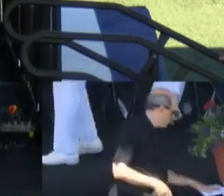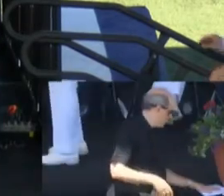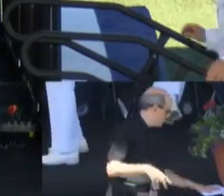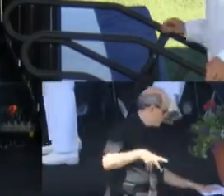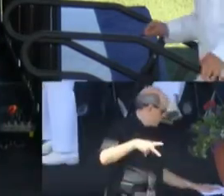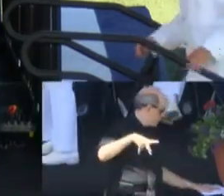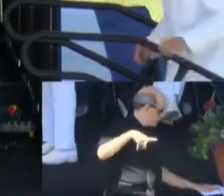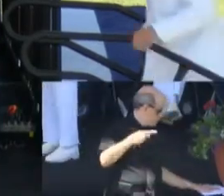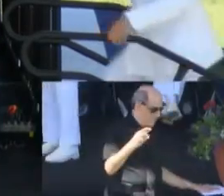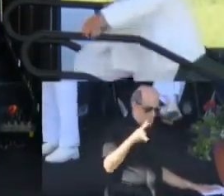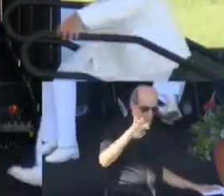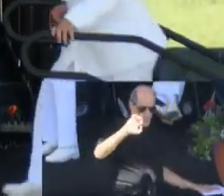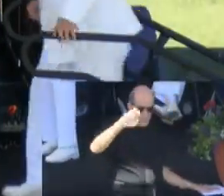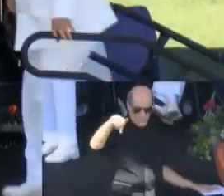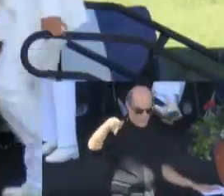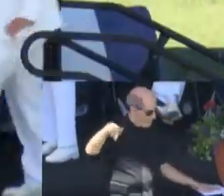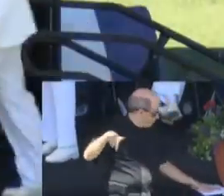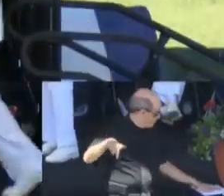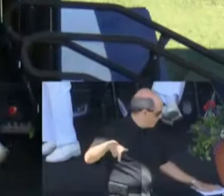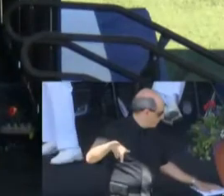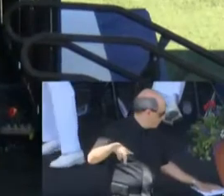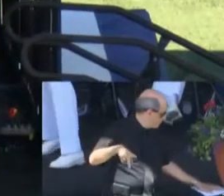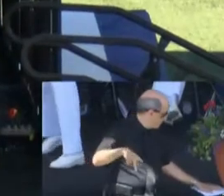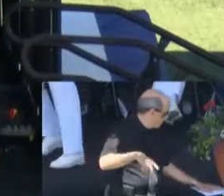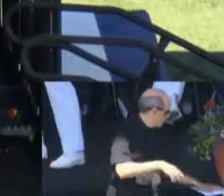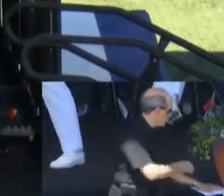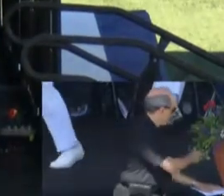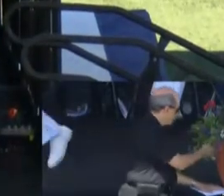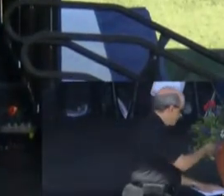Philip Tomas Espinosa.